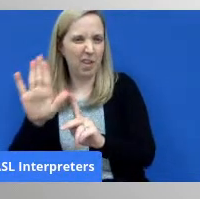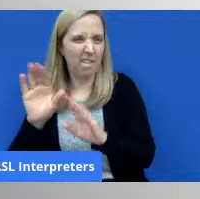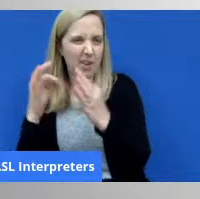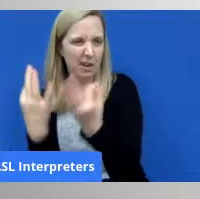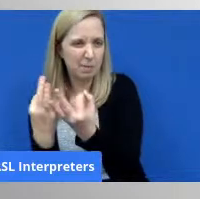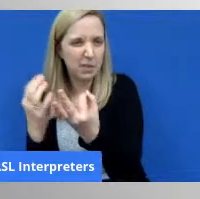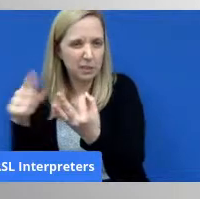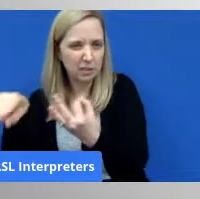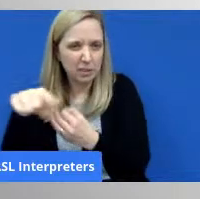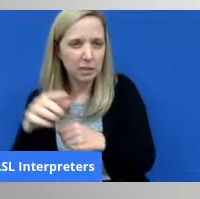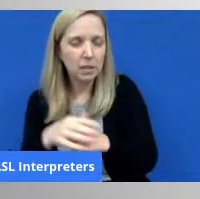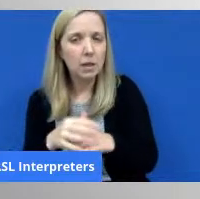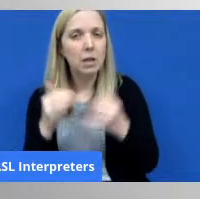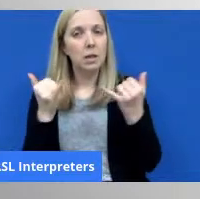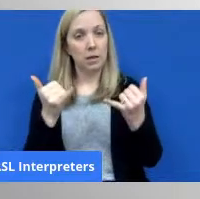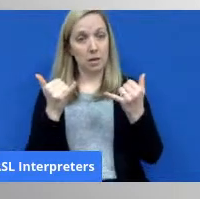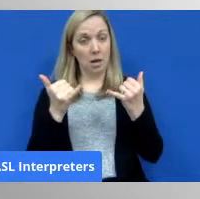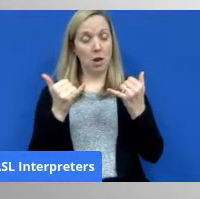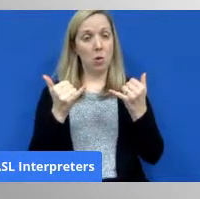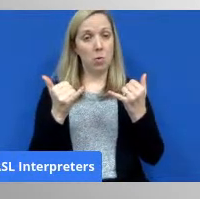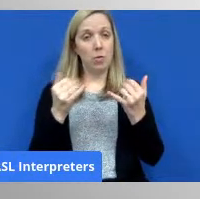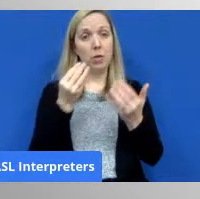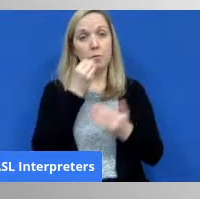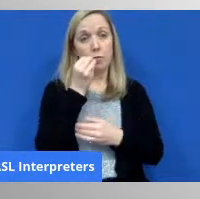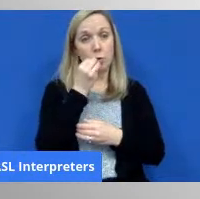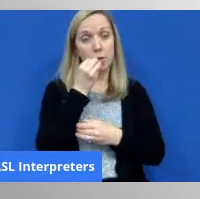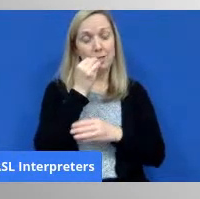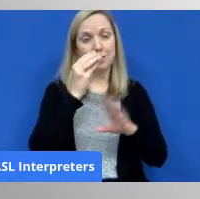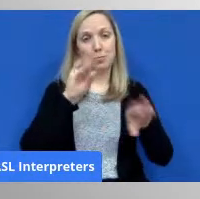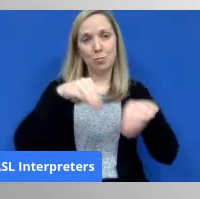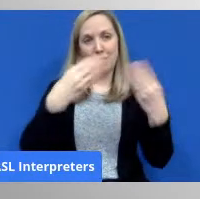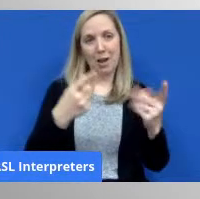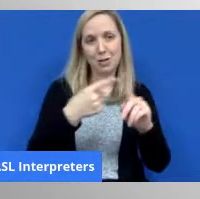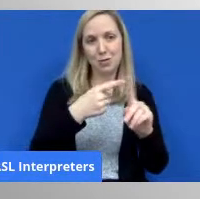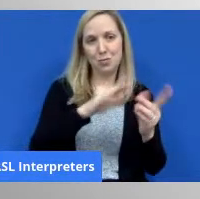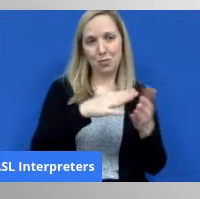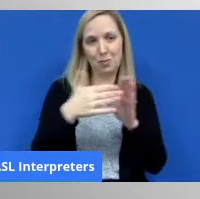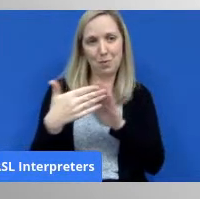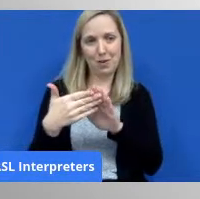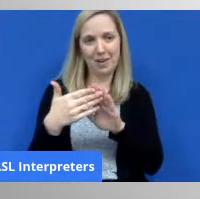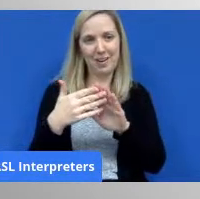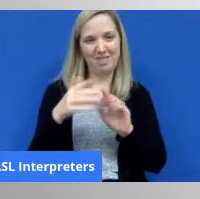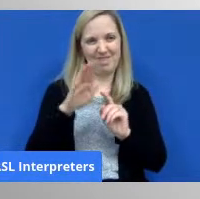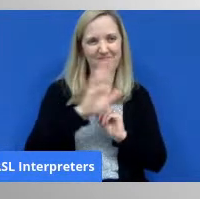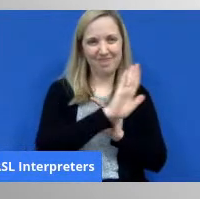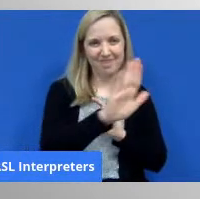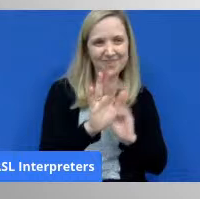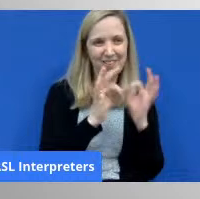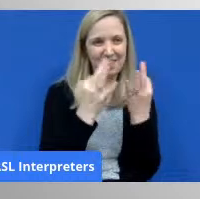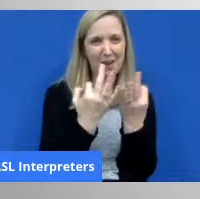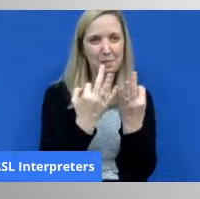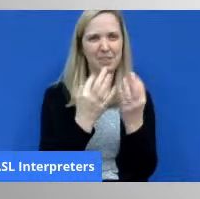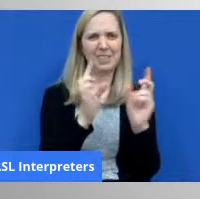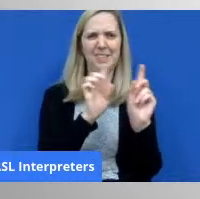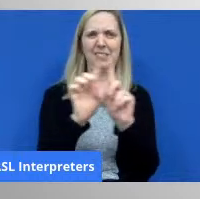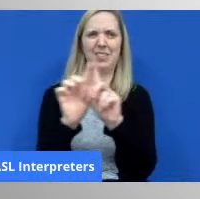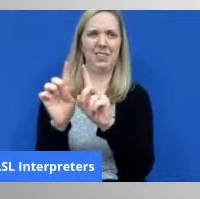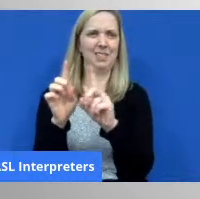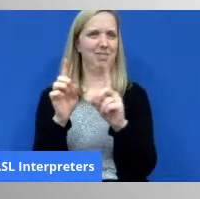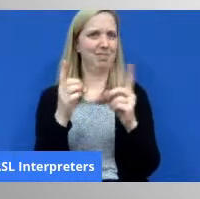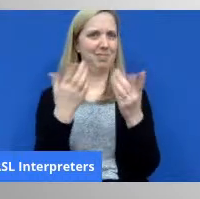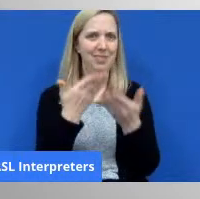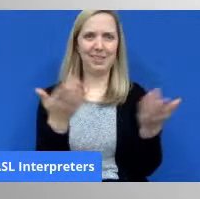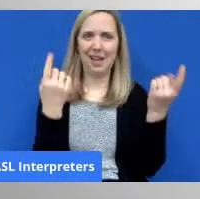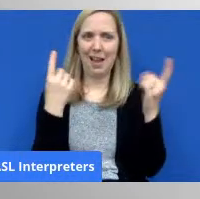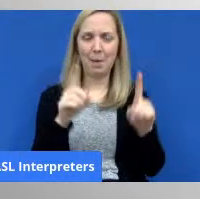that are supporting families in the community. And there's many, many other elements that have happened, but I will